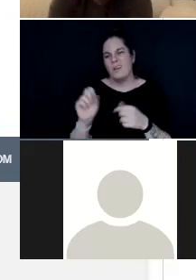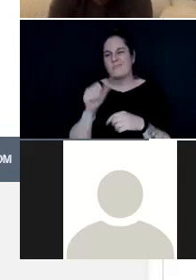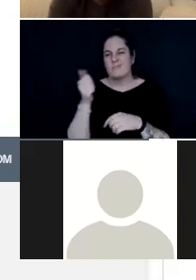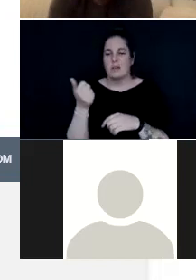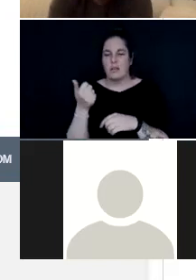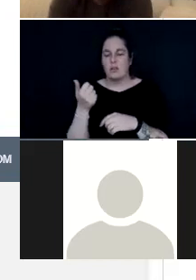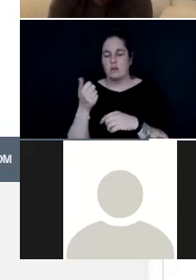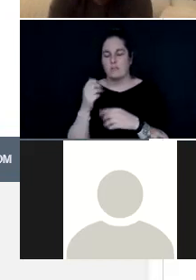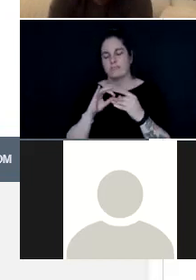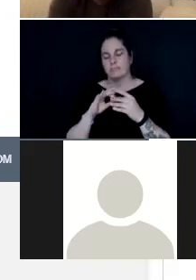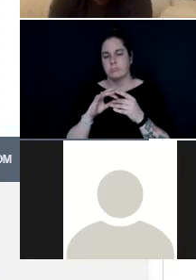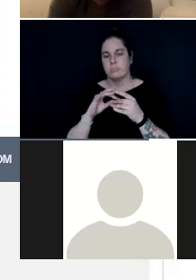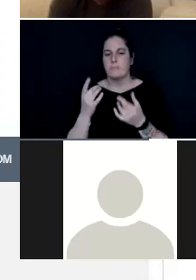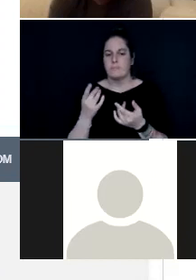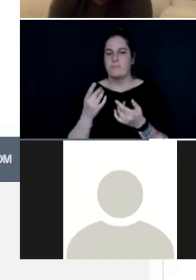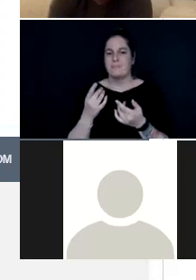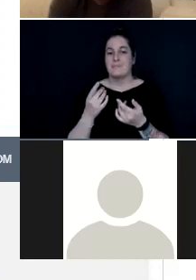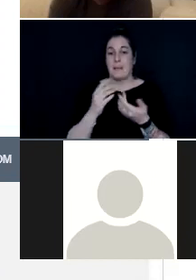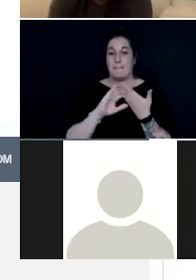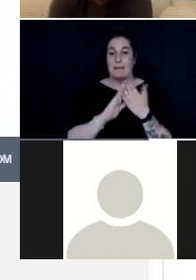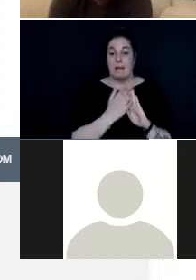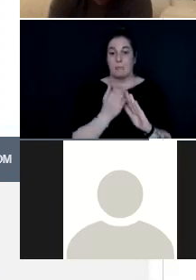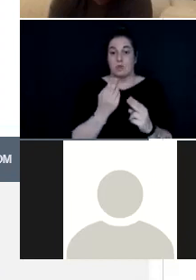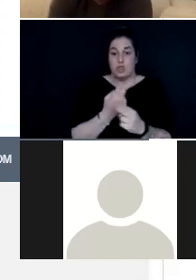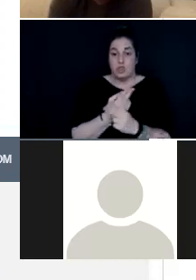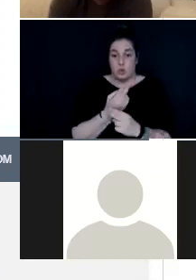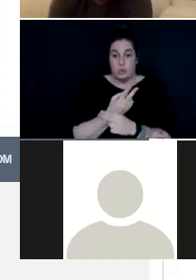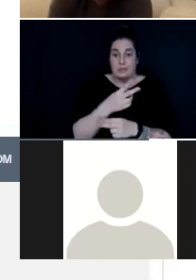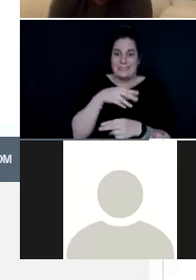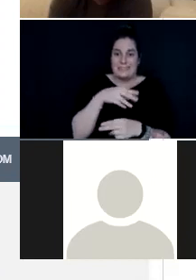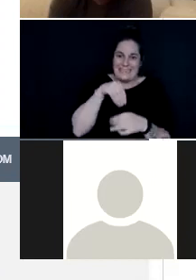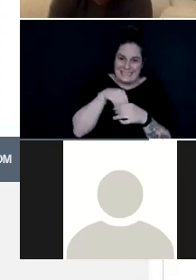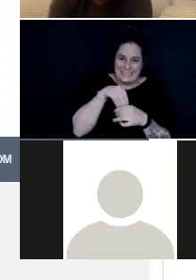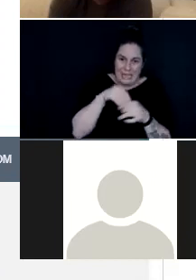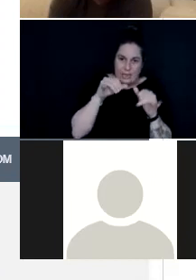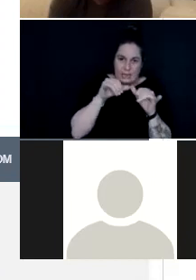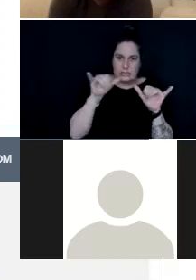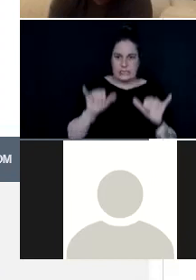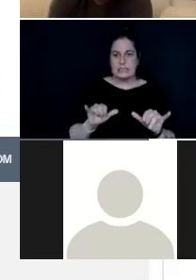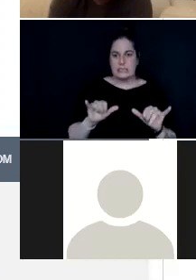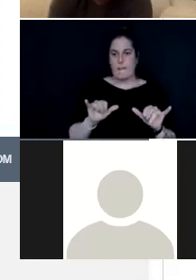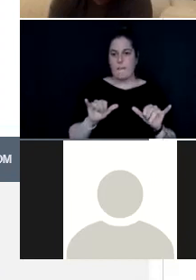is it gets used up in the internals of the system.